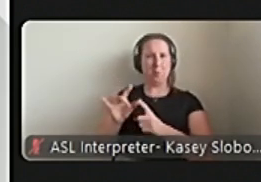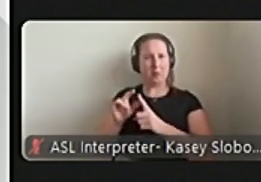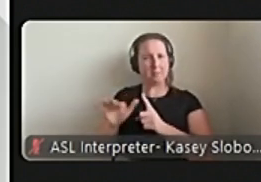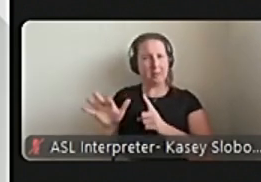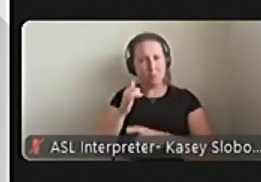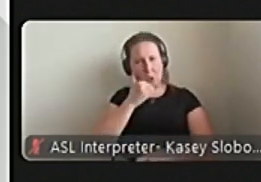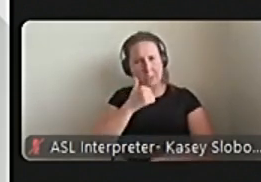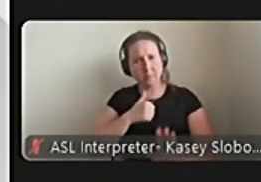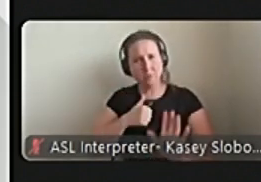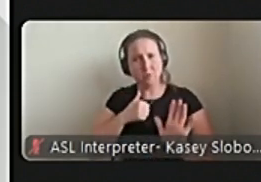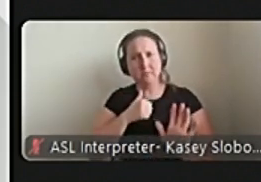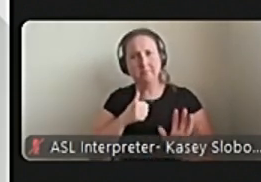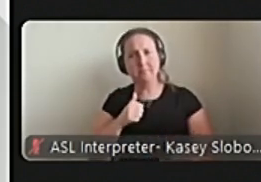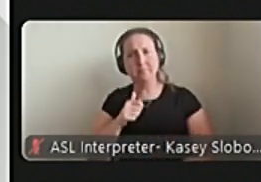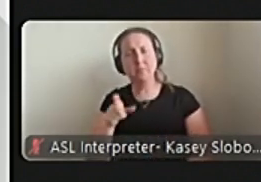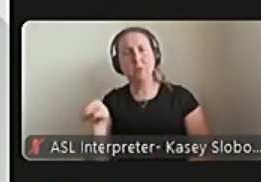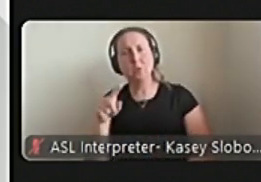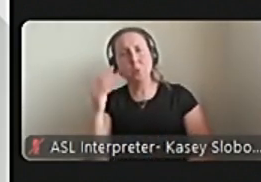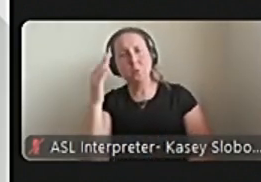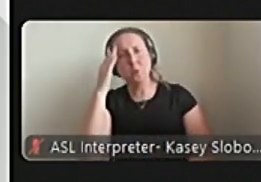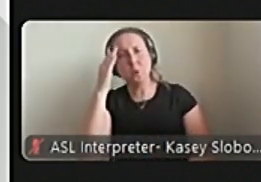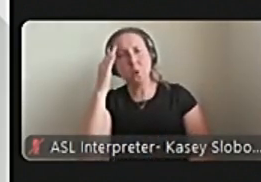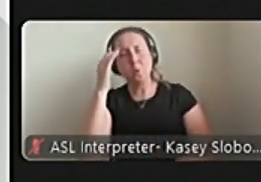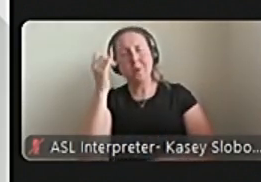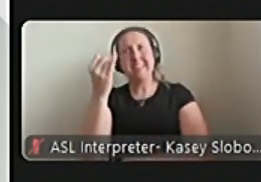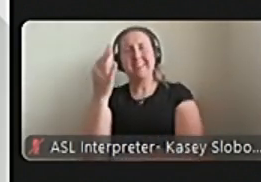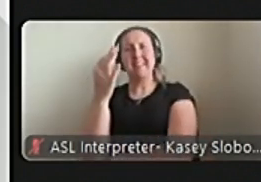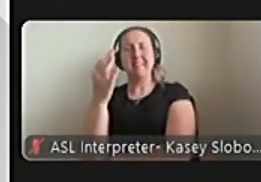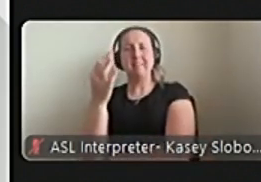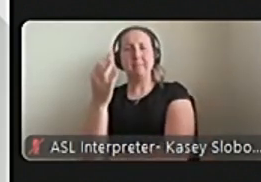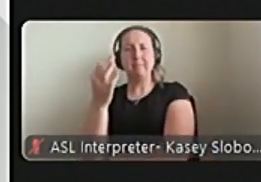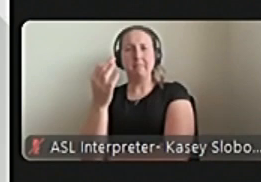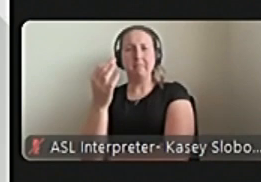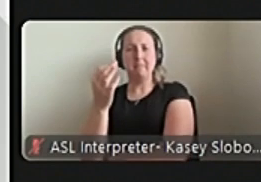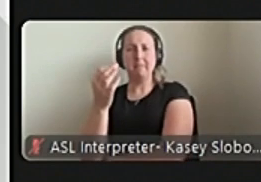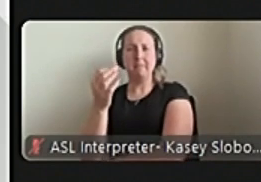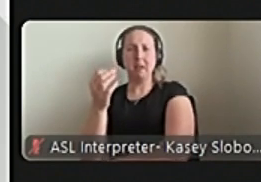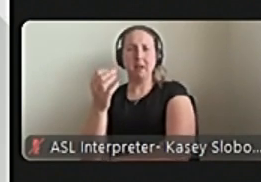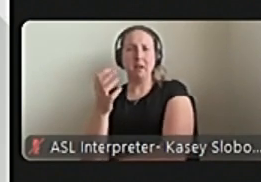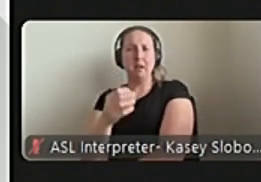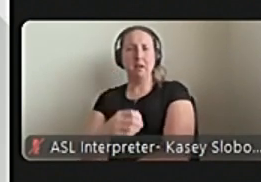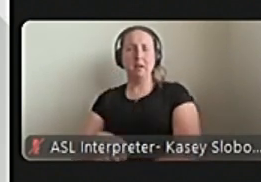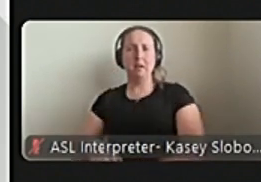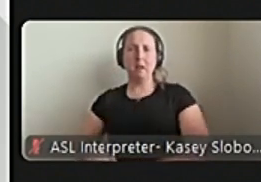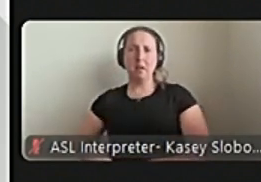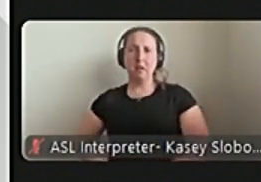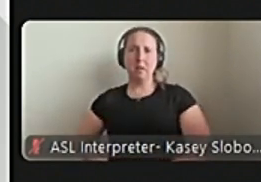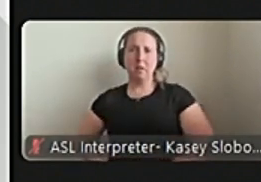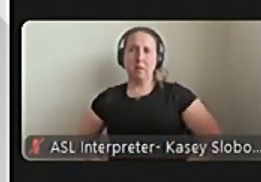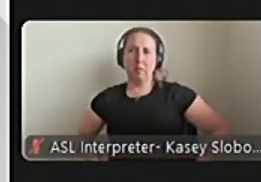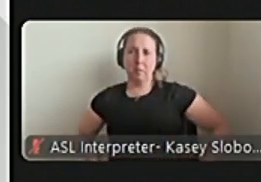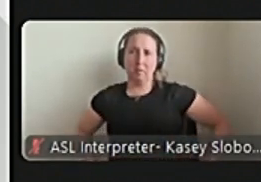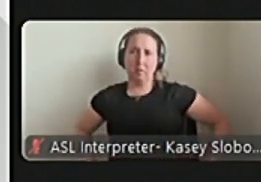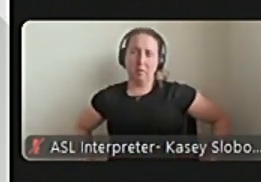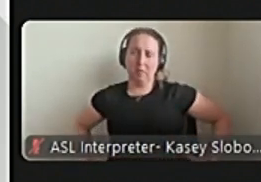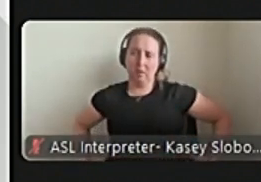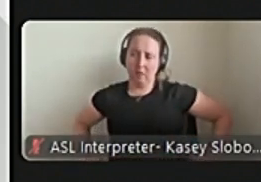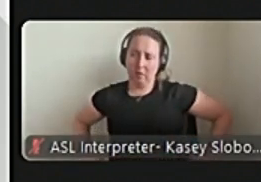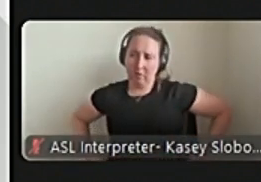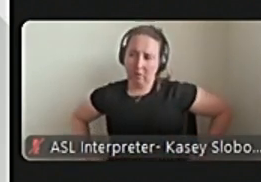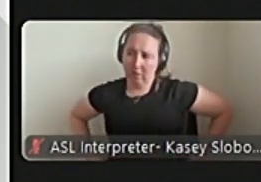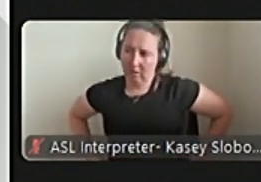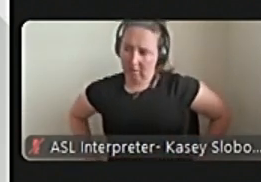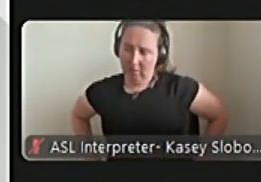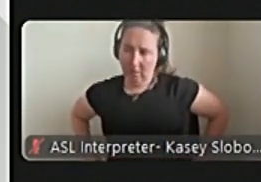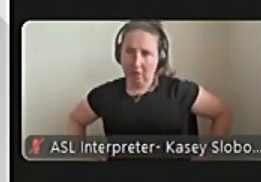or do you know, Gina, or anybody know if we're going into the correctional systems? They